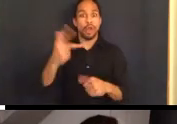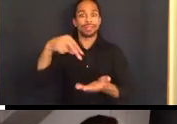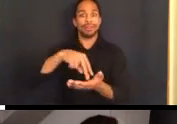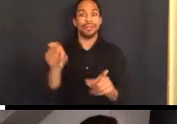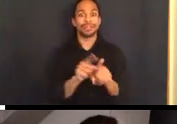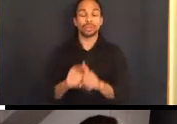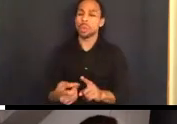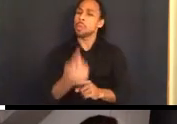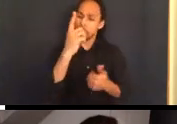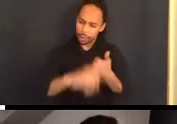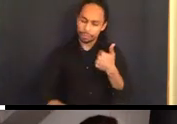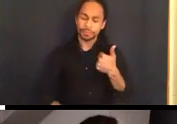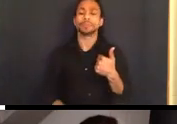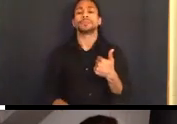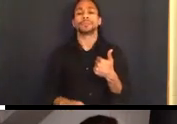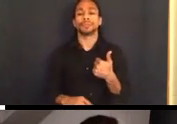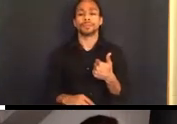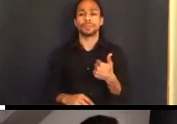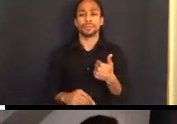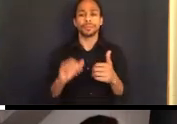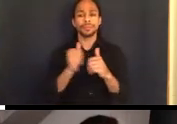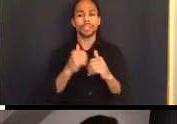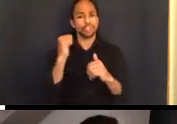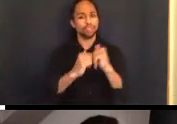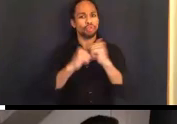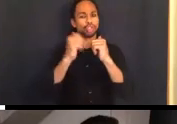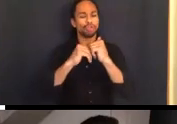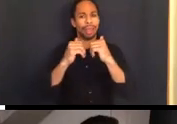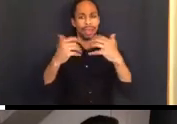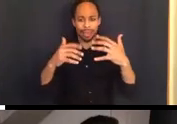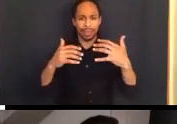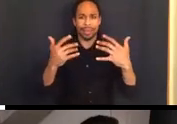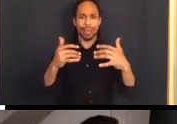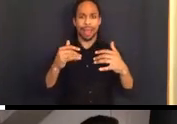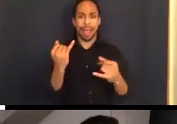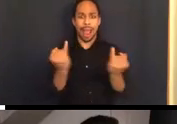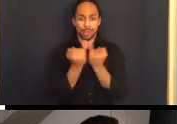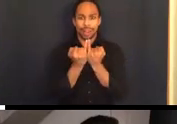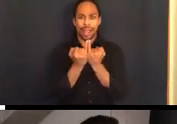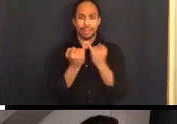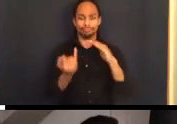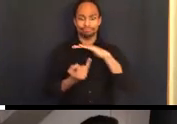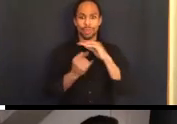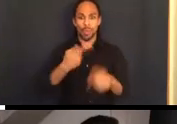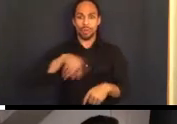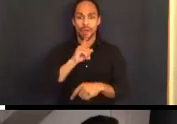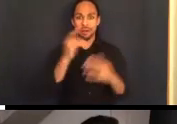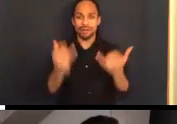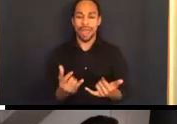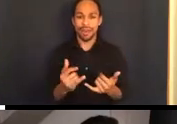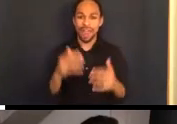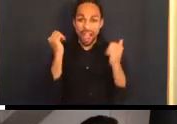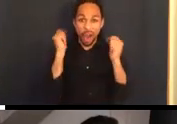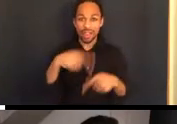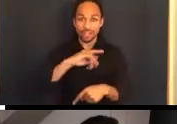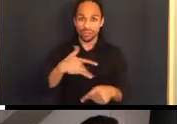just about how structurally isolated we are at this particular moment. It's so powerful that everybody is feeling the pain